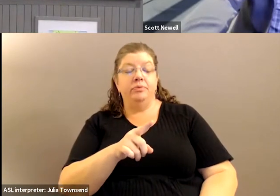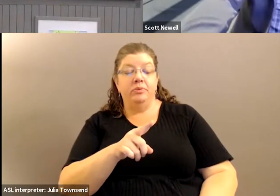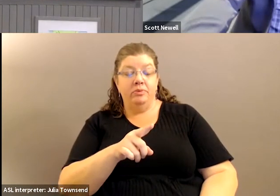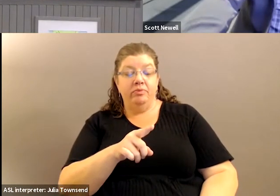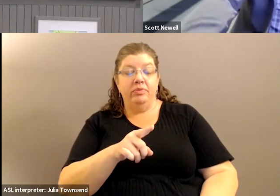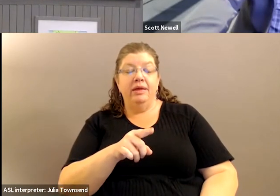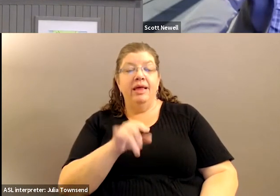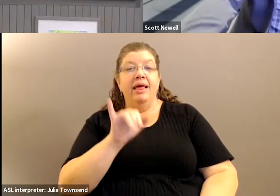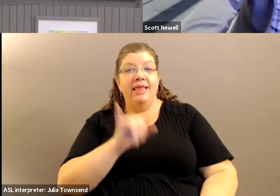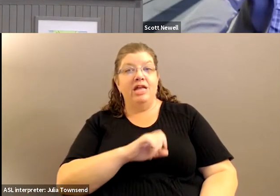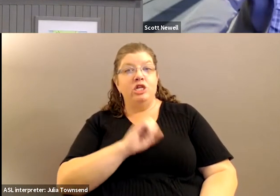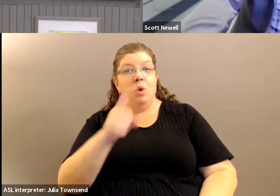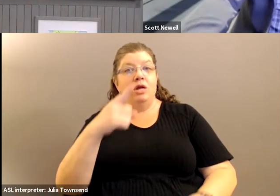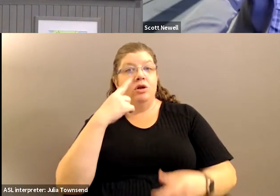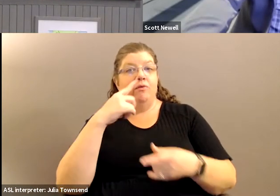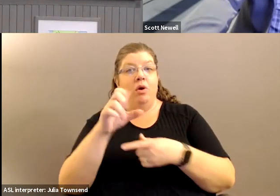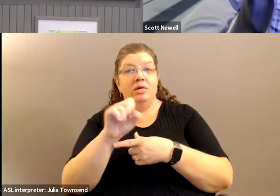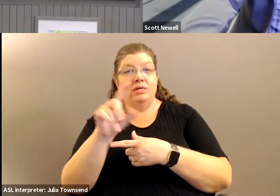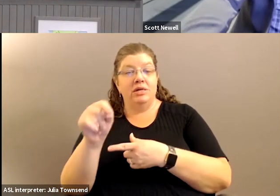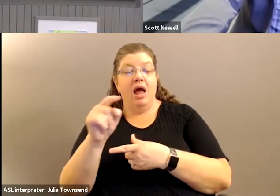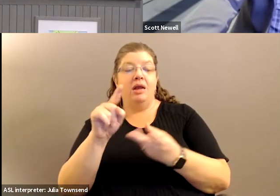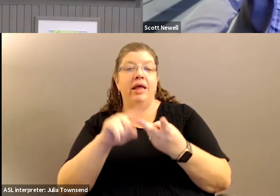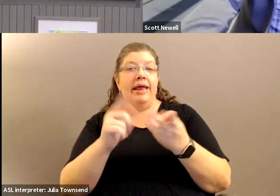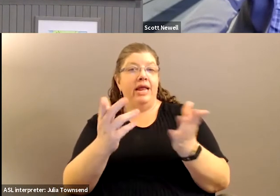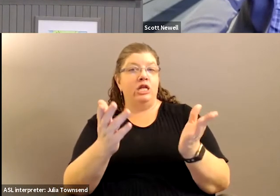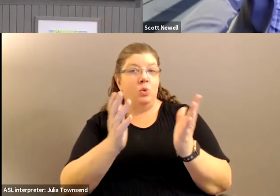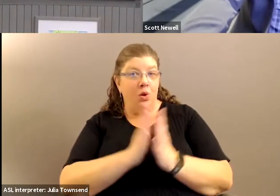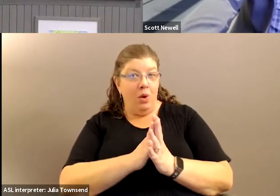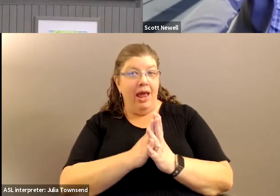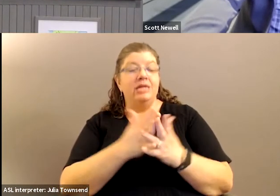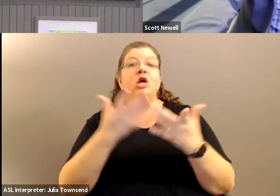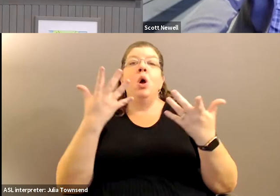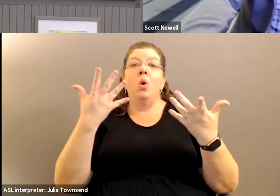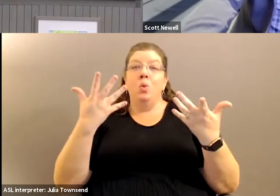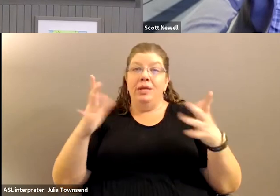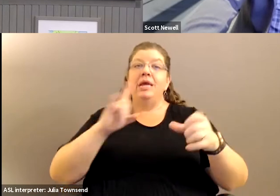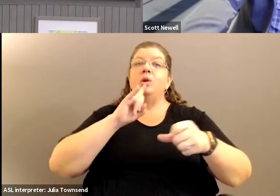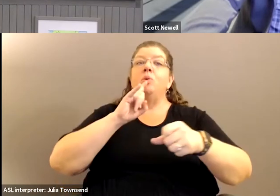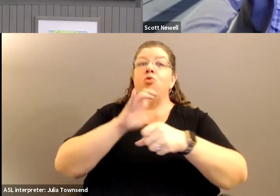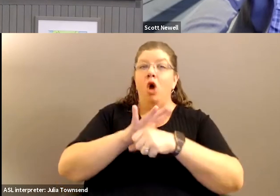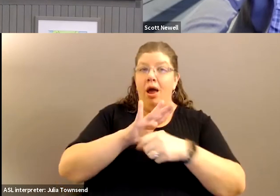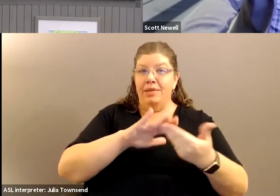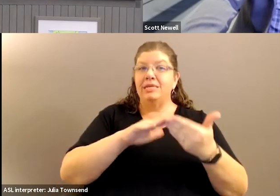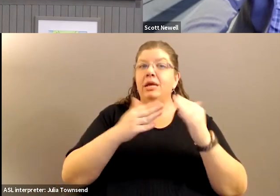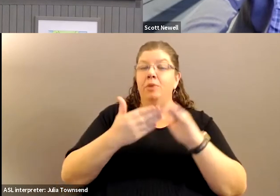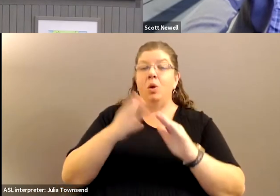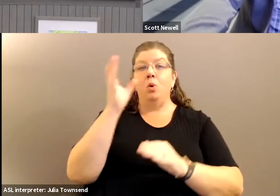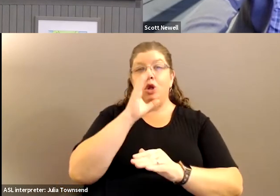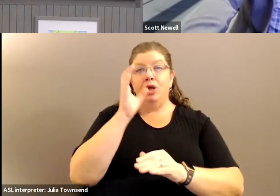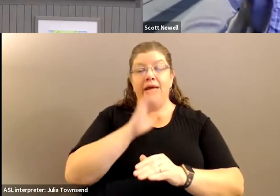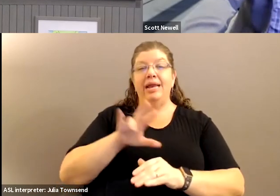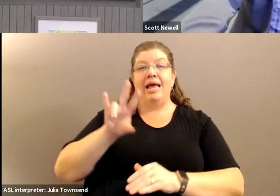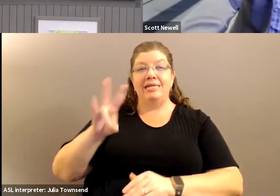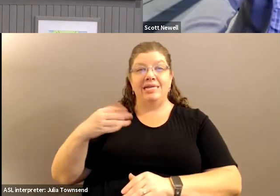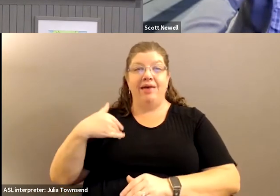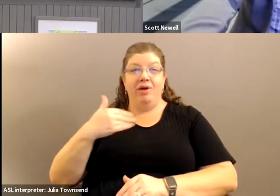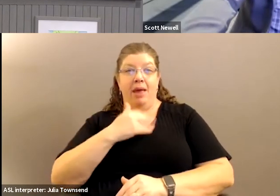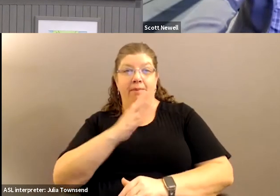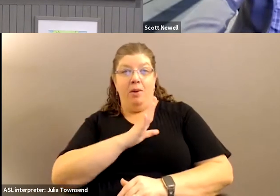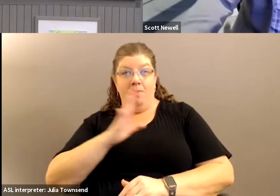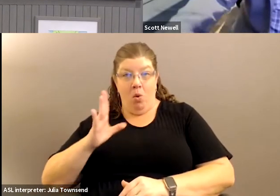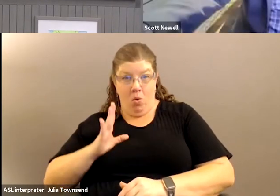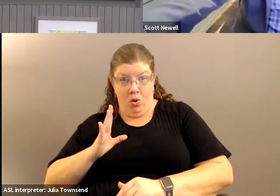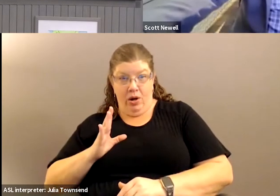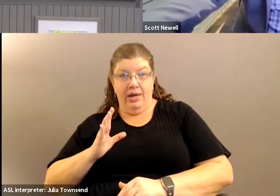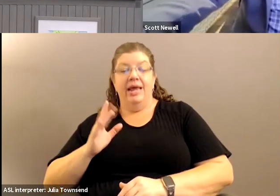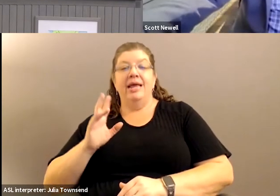one for scott it's also a request we did promise the community that we would look at a seven member board and seven eric